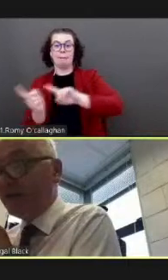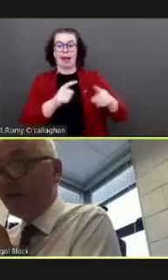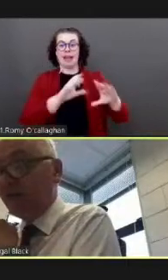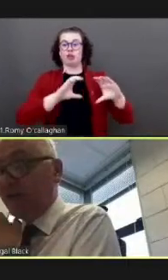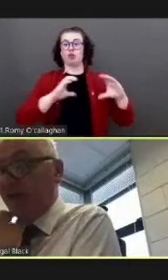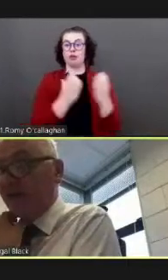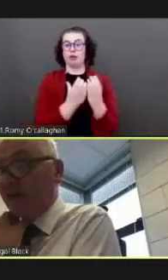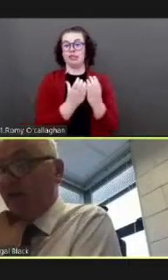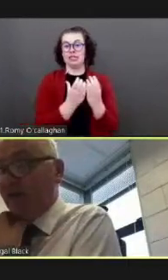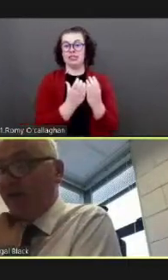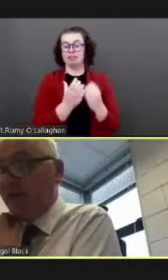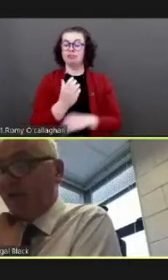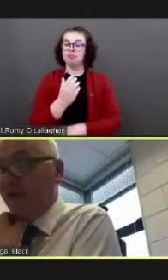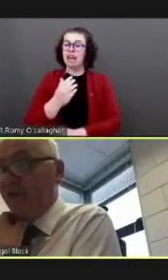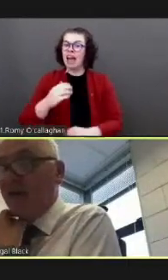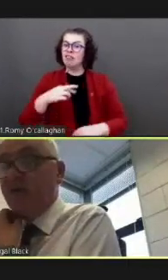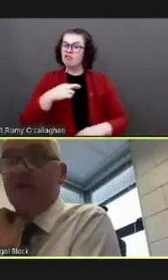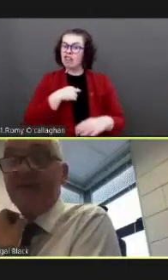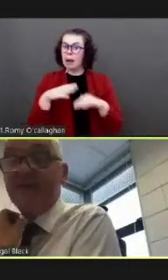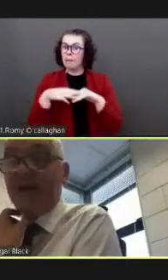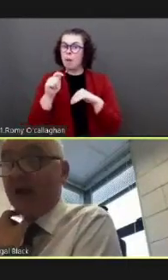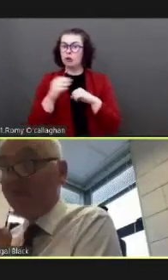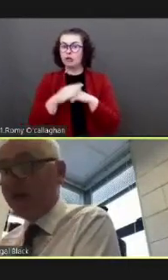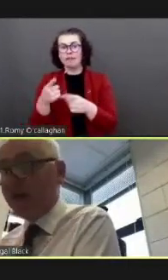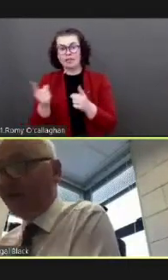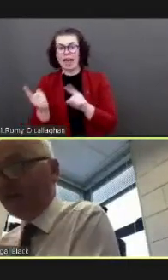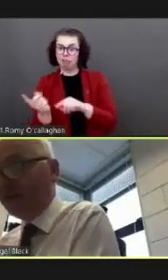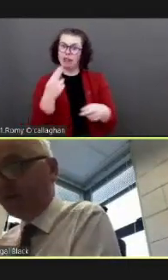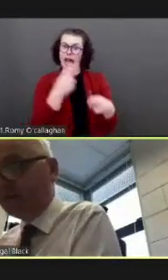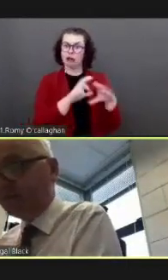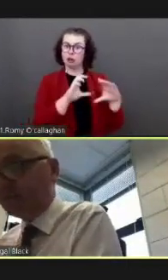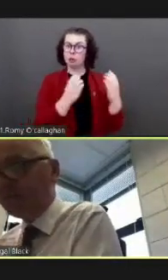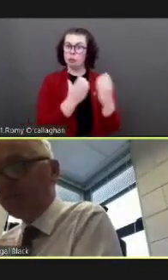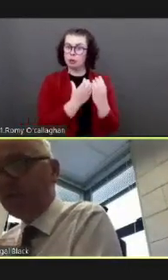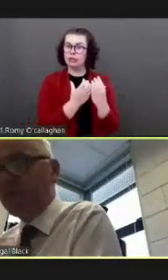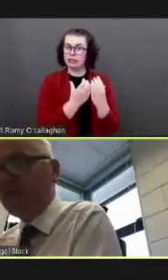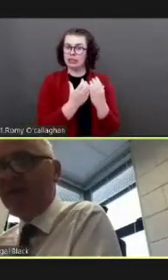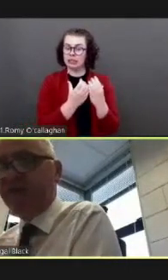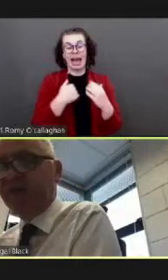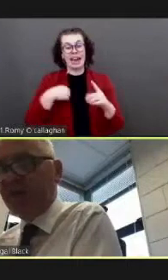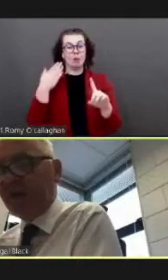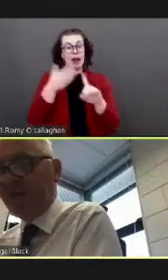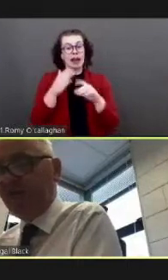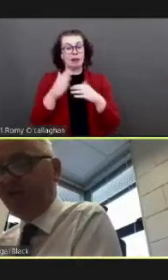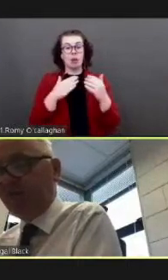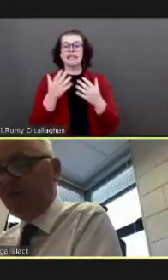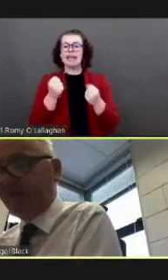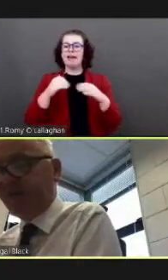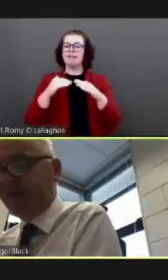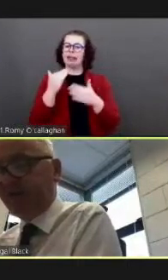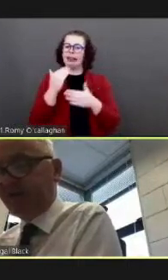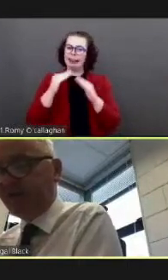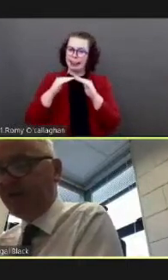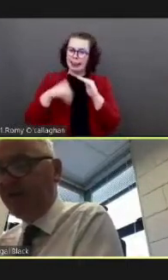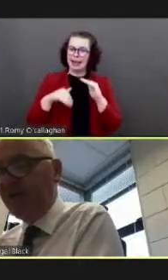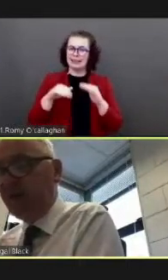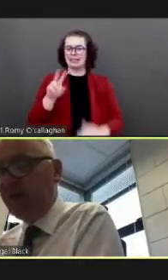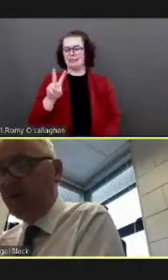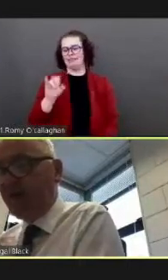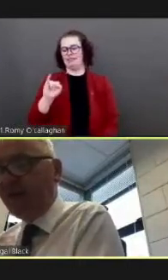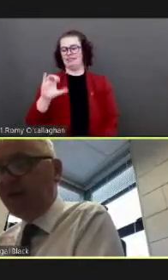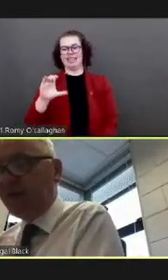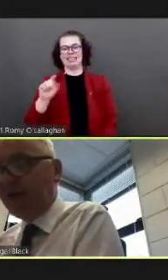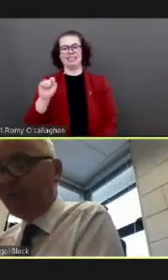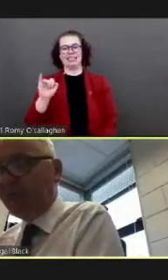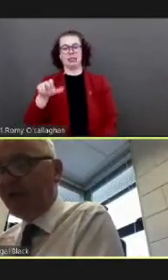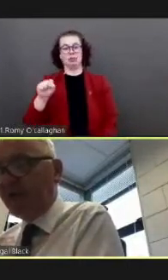our objective is to make community safer and ultimately have less victims. So we believe that by improving the prison system, we can